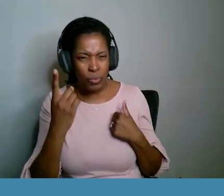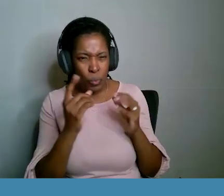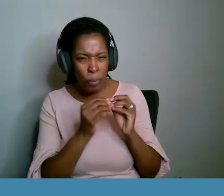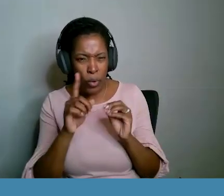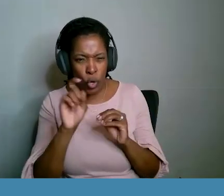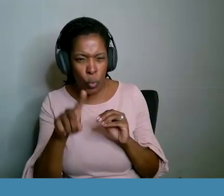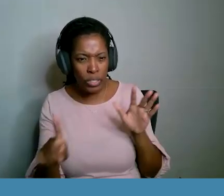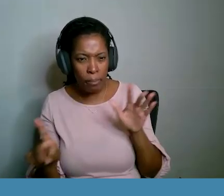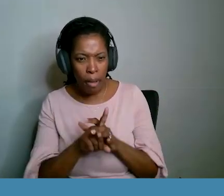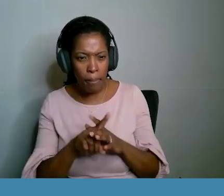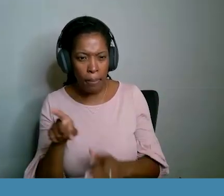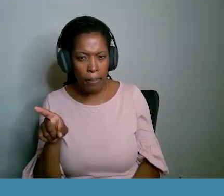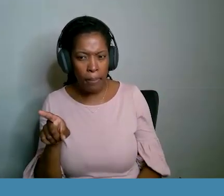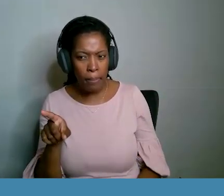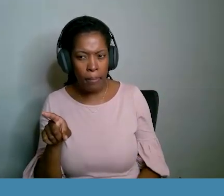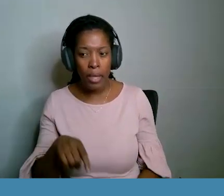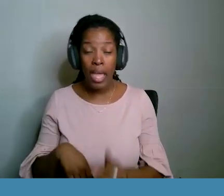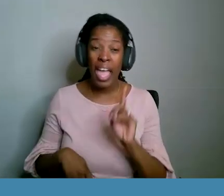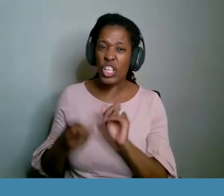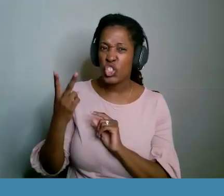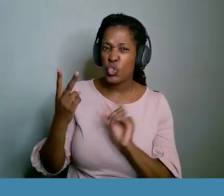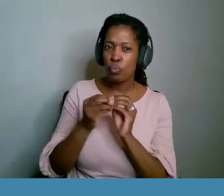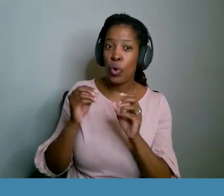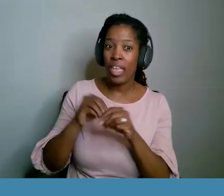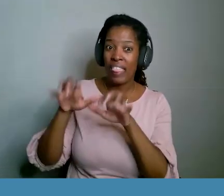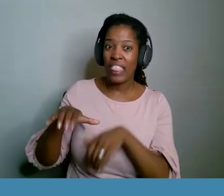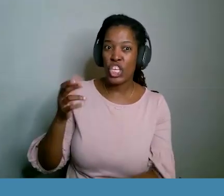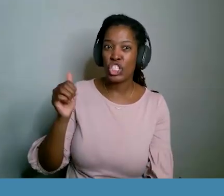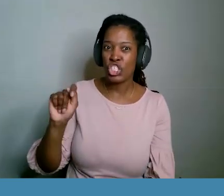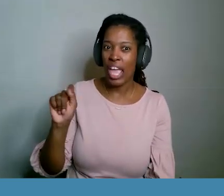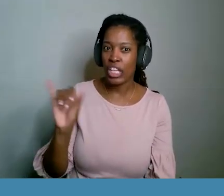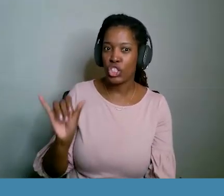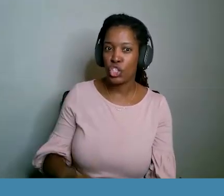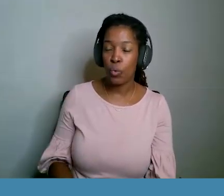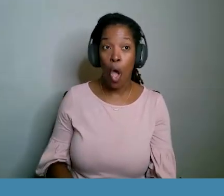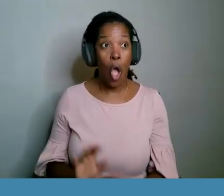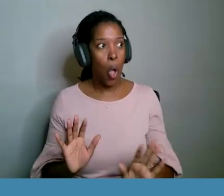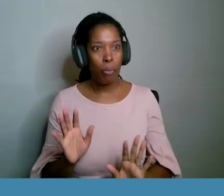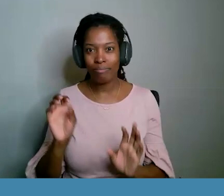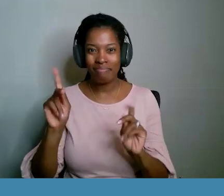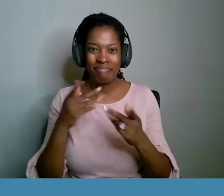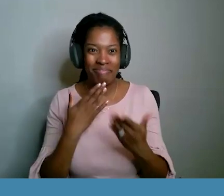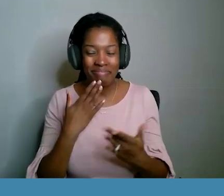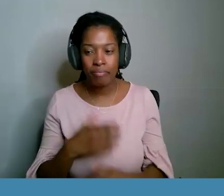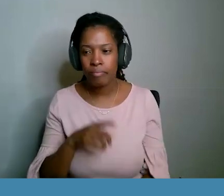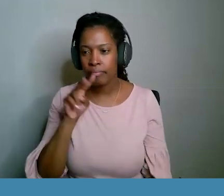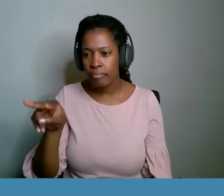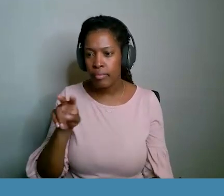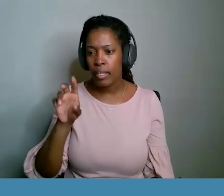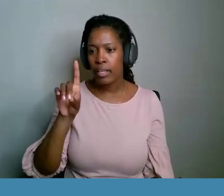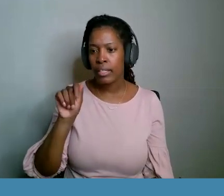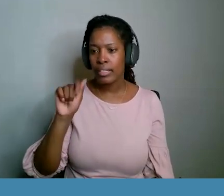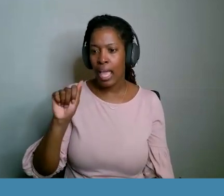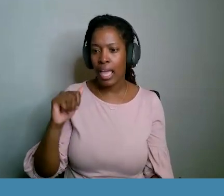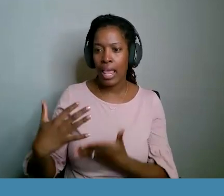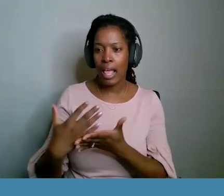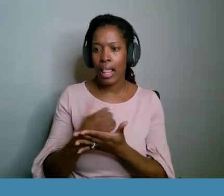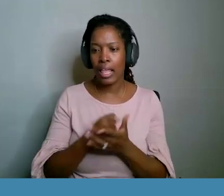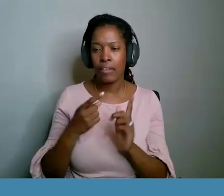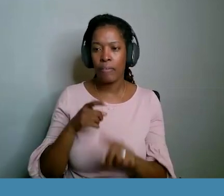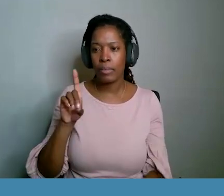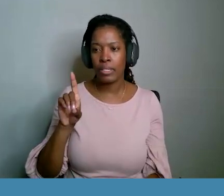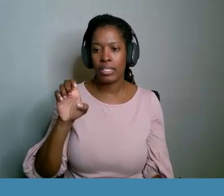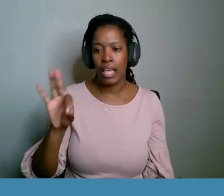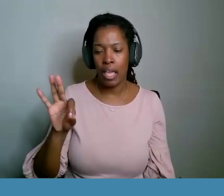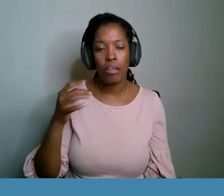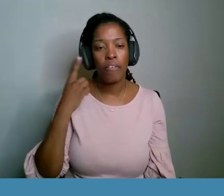up. And there are two in the chat as well. Gotcha. Thank you. Okay. Are there data collected from DCF to have a